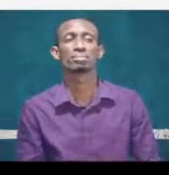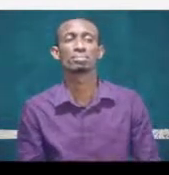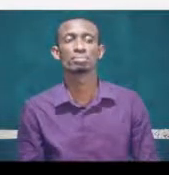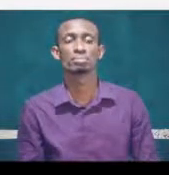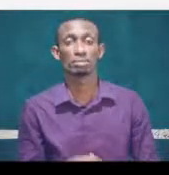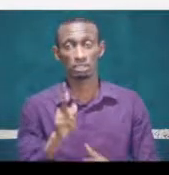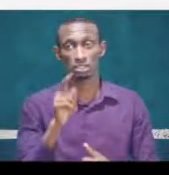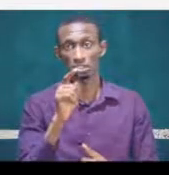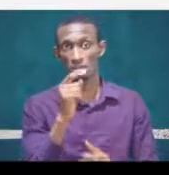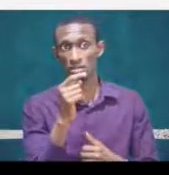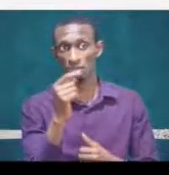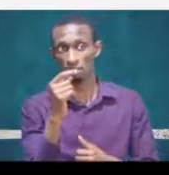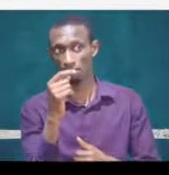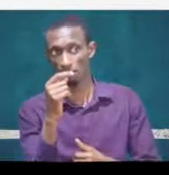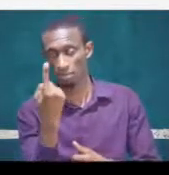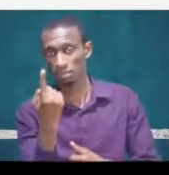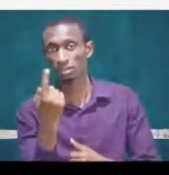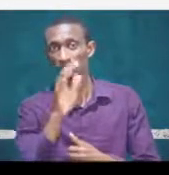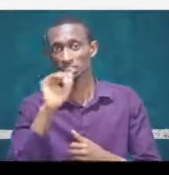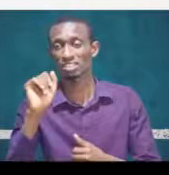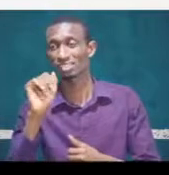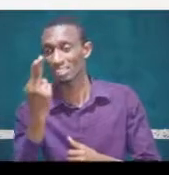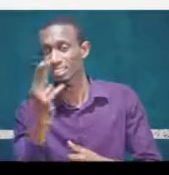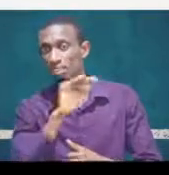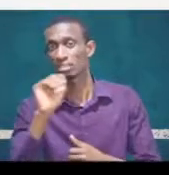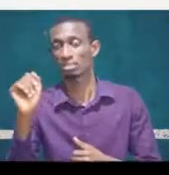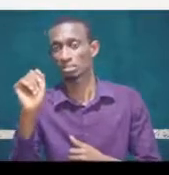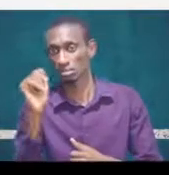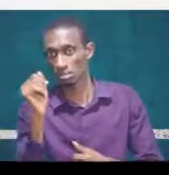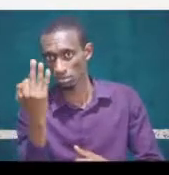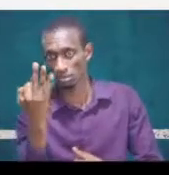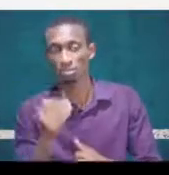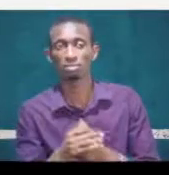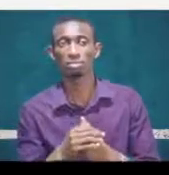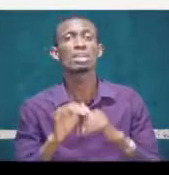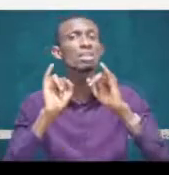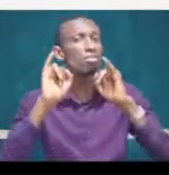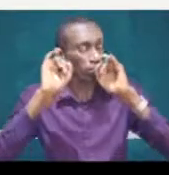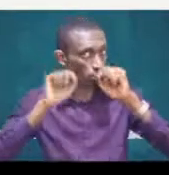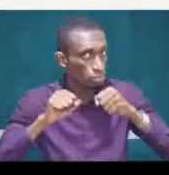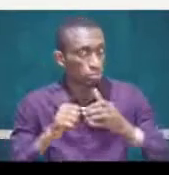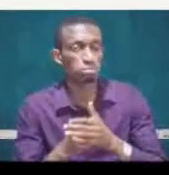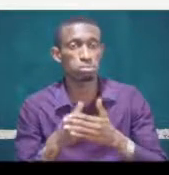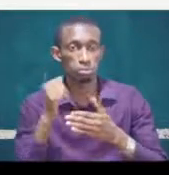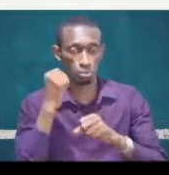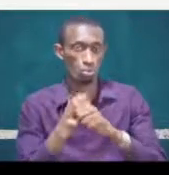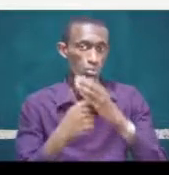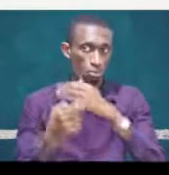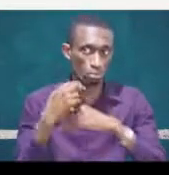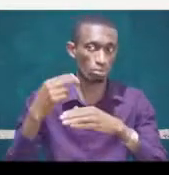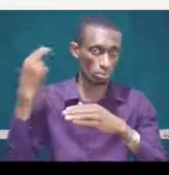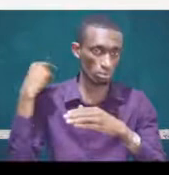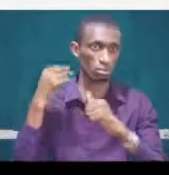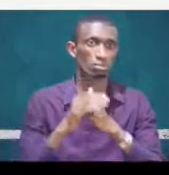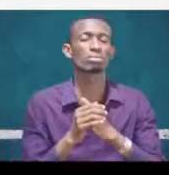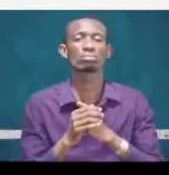What is the first letter, and then the second, and then the third? That if we are to work backwards and get up here and